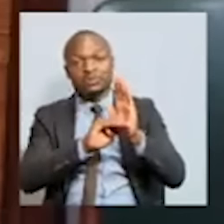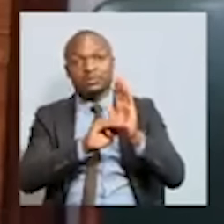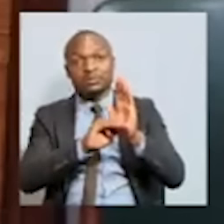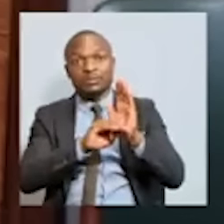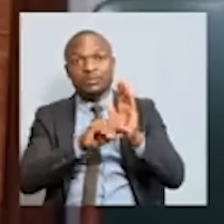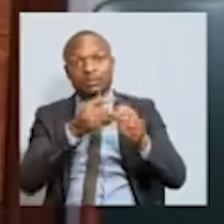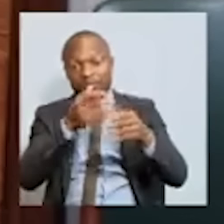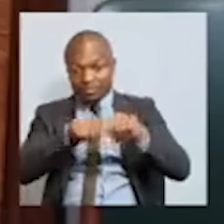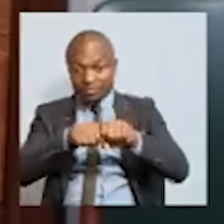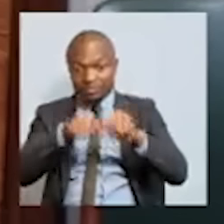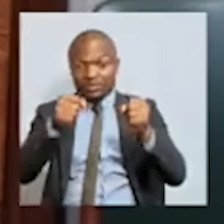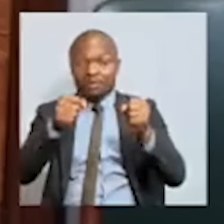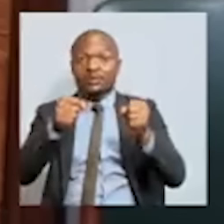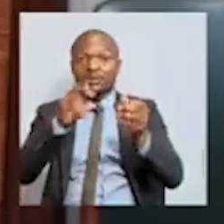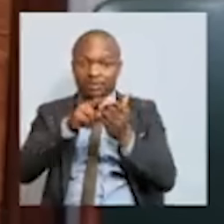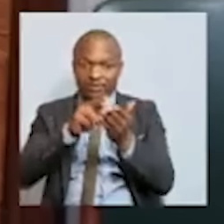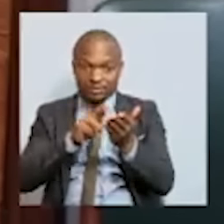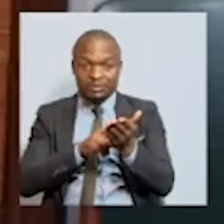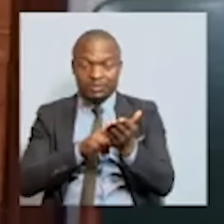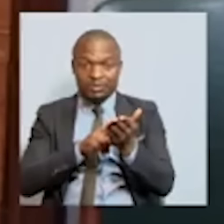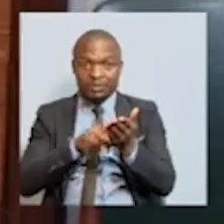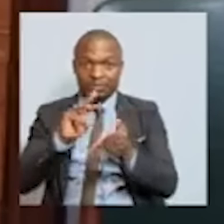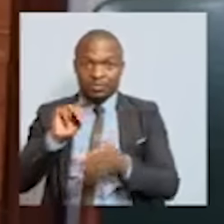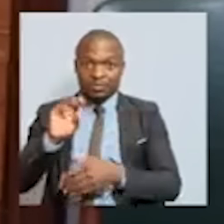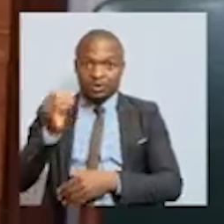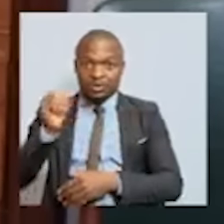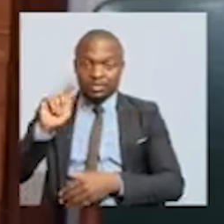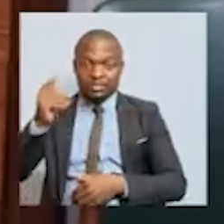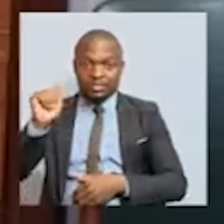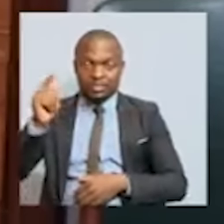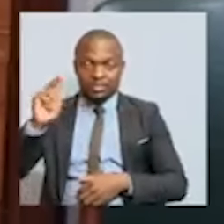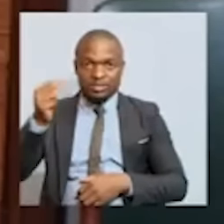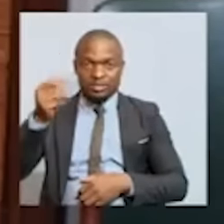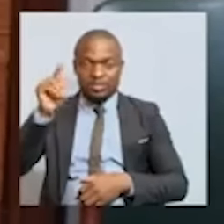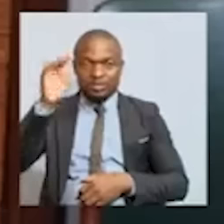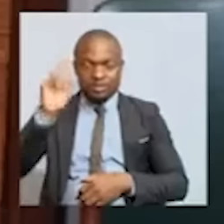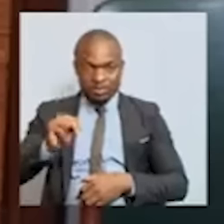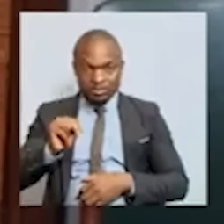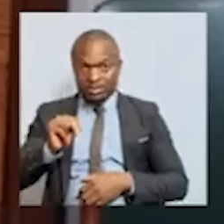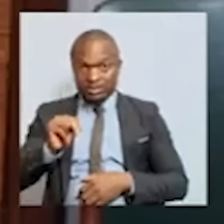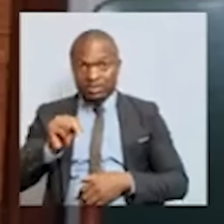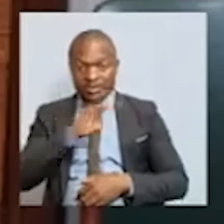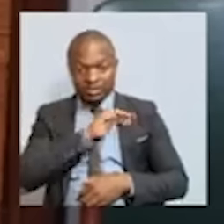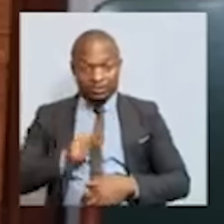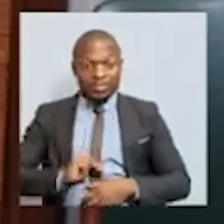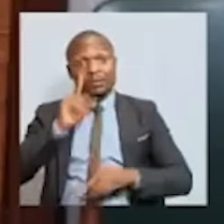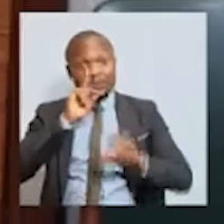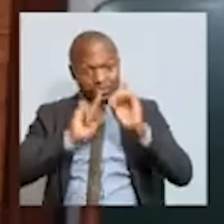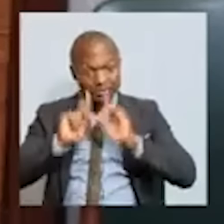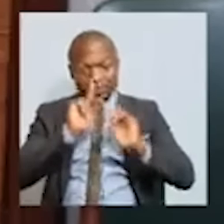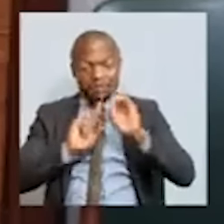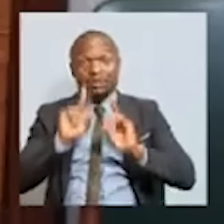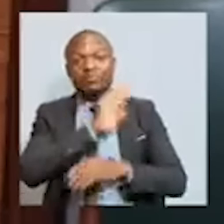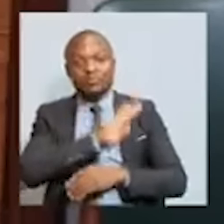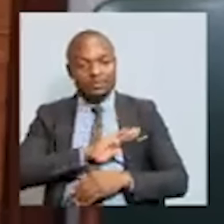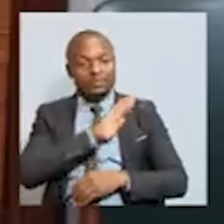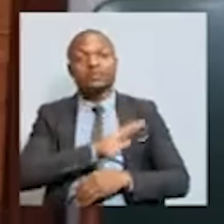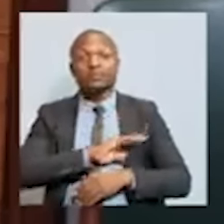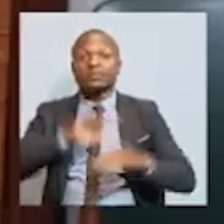contempt of the House: molestation of members on account of their debate or conduct in the